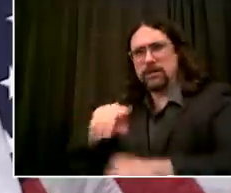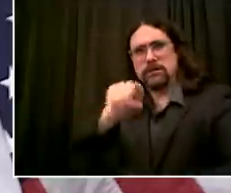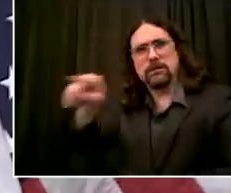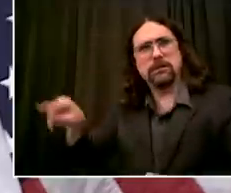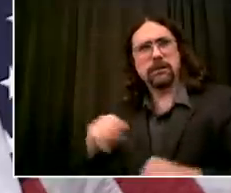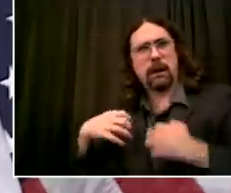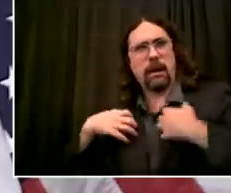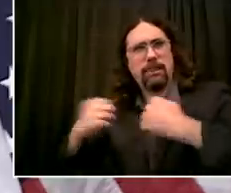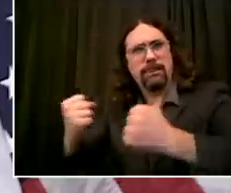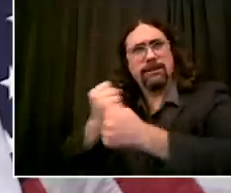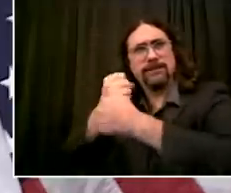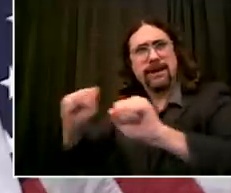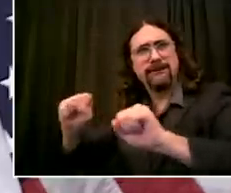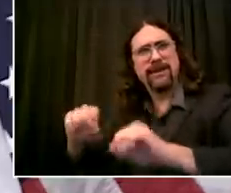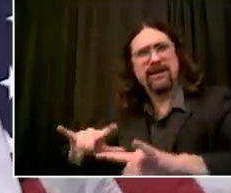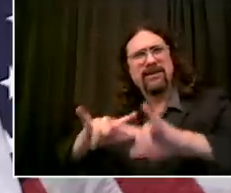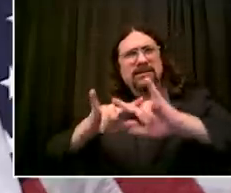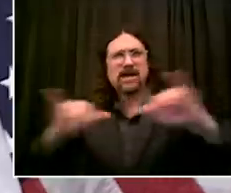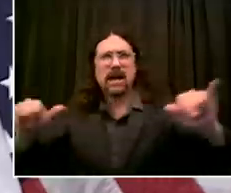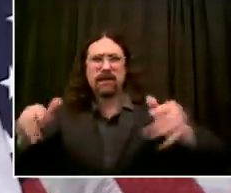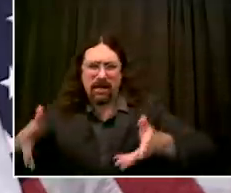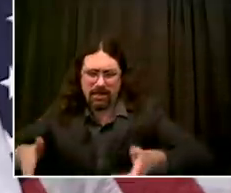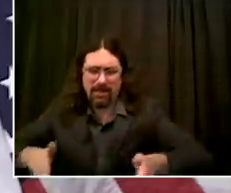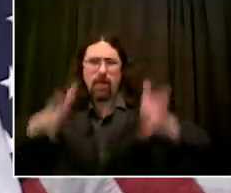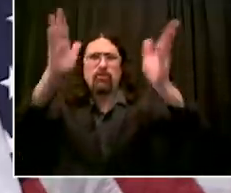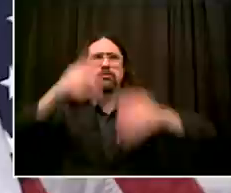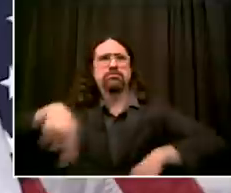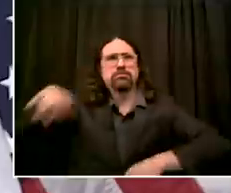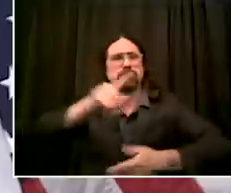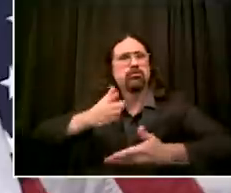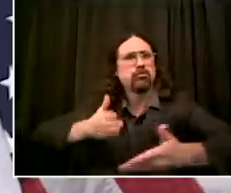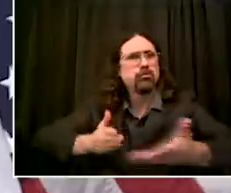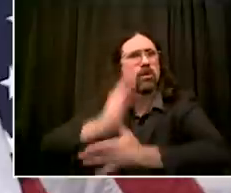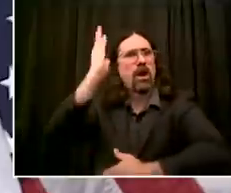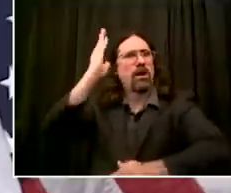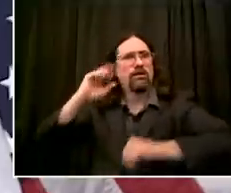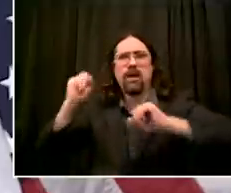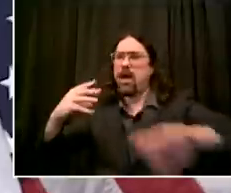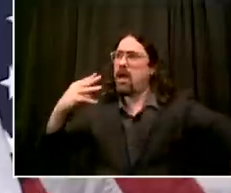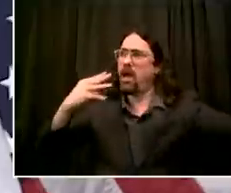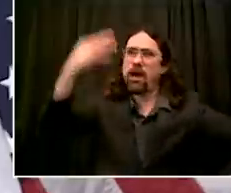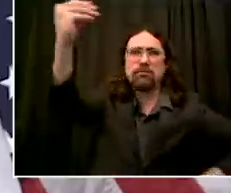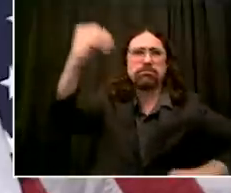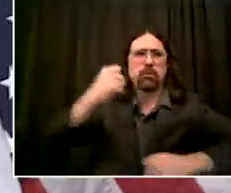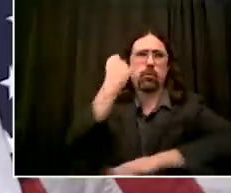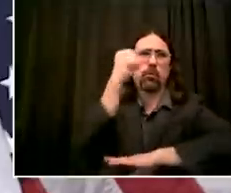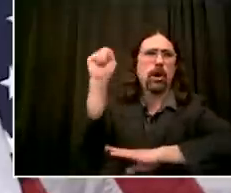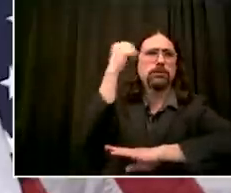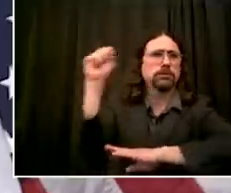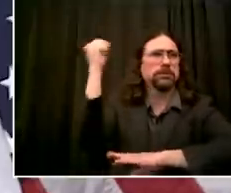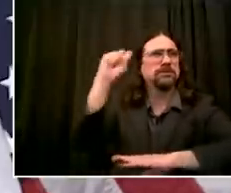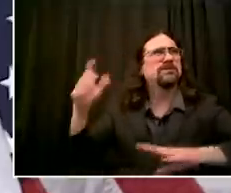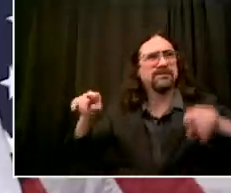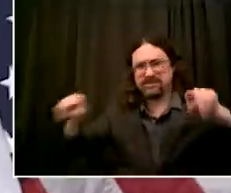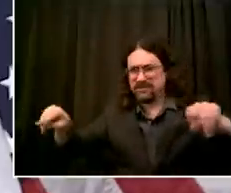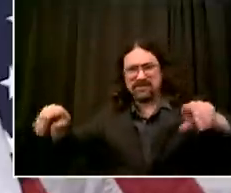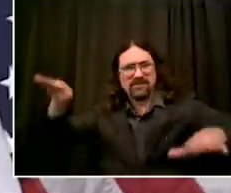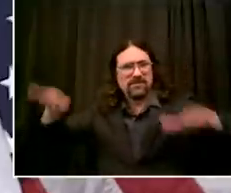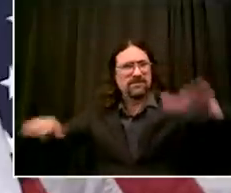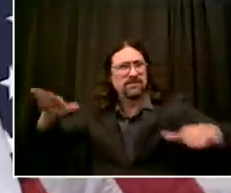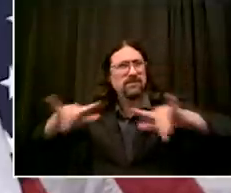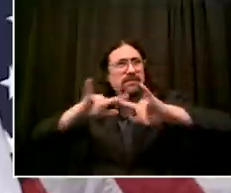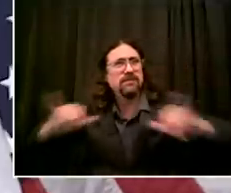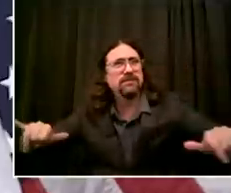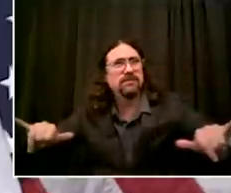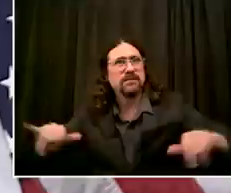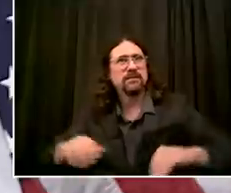talked about this incessantly. And as I said, First Deputy Mayor Dean Fulahan, thank him for all the work he's done. I want to